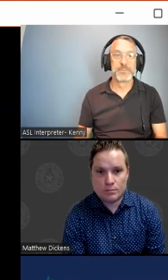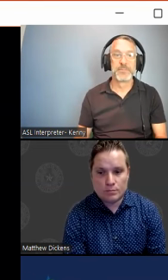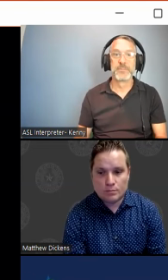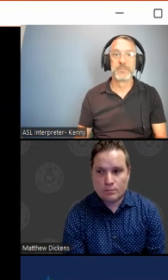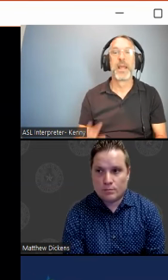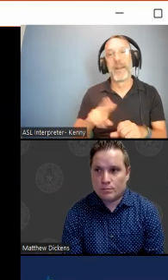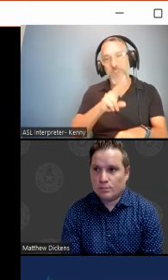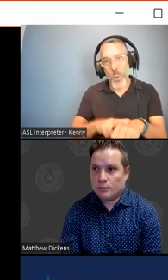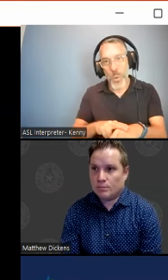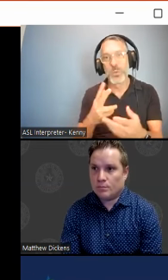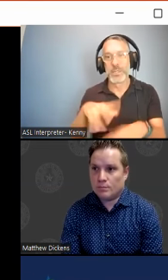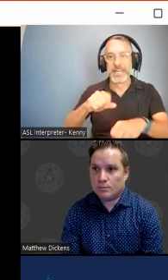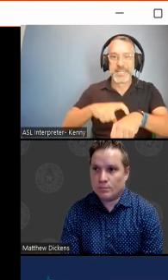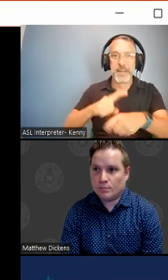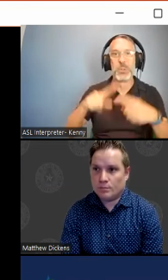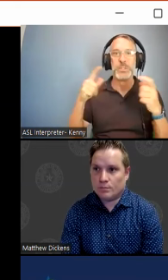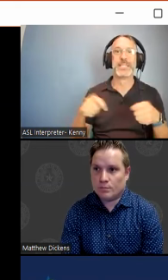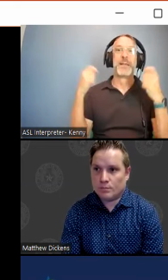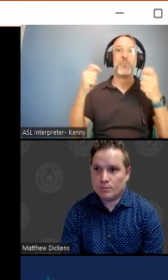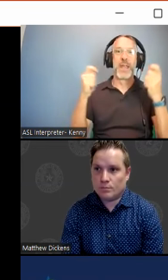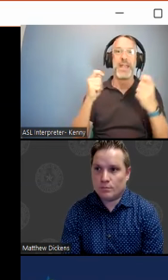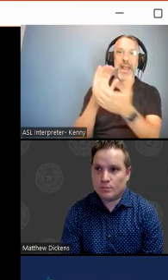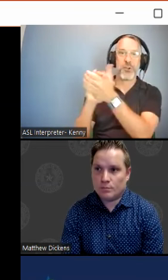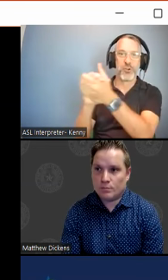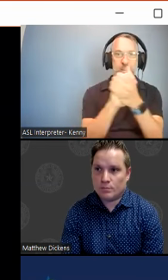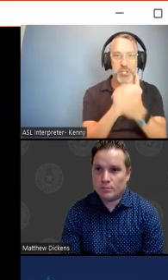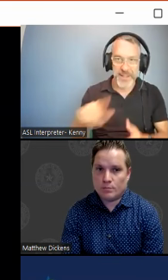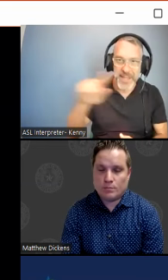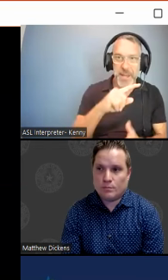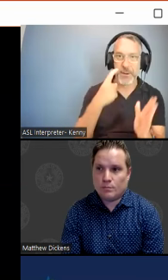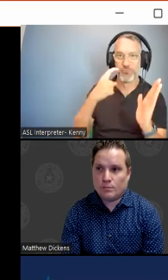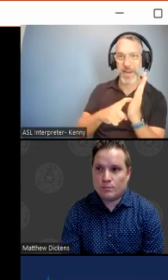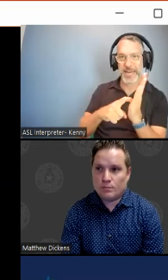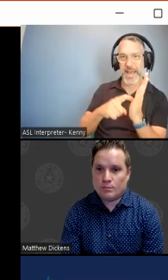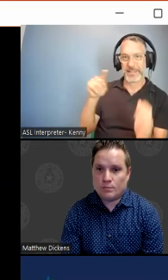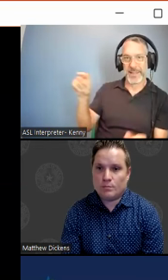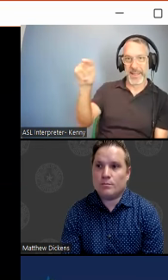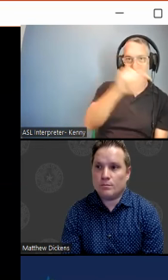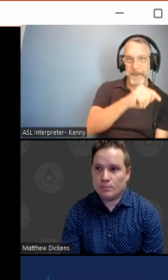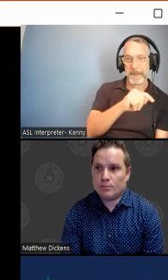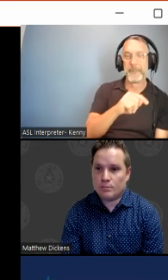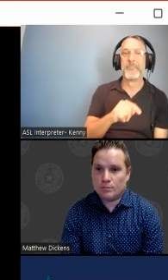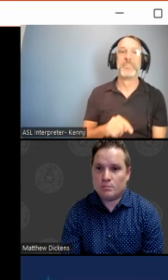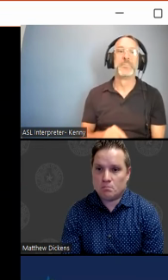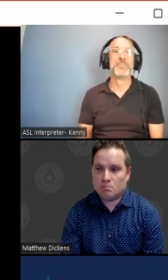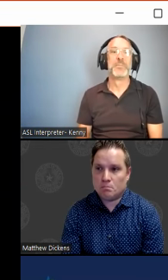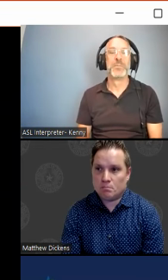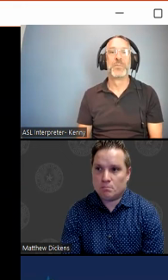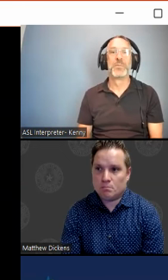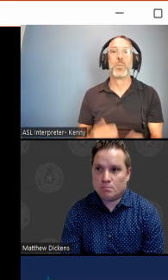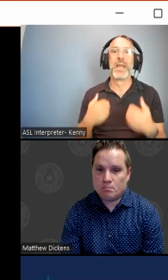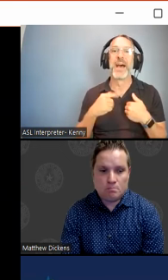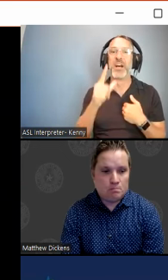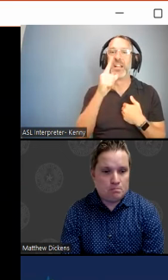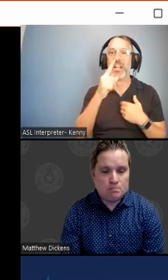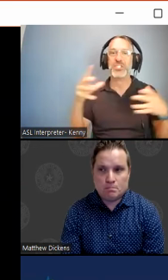And of course, you want to take the time to celebrate and congratulate them and recognize them. We have a luncheon in